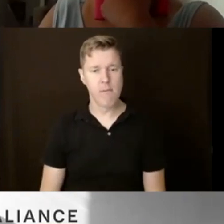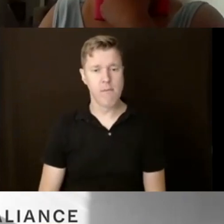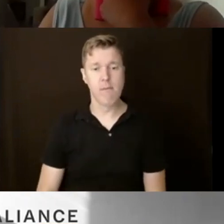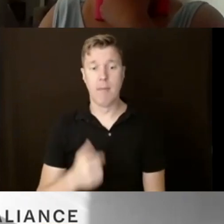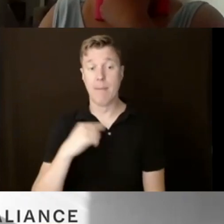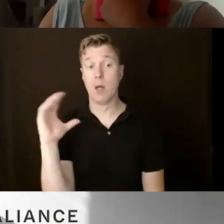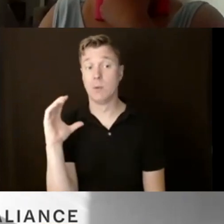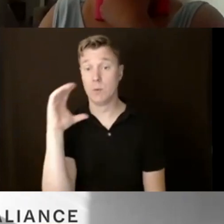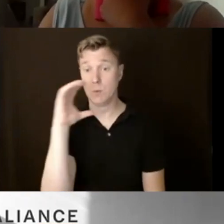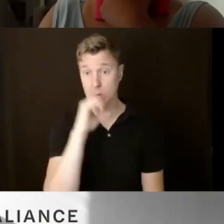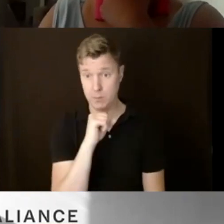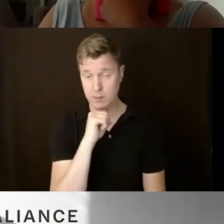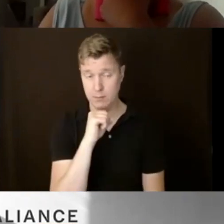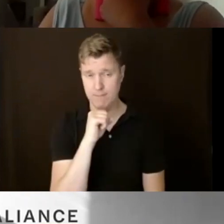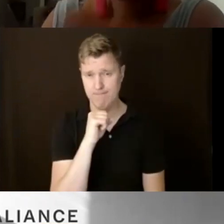assuming